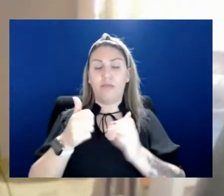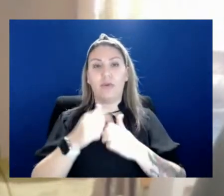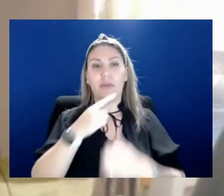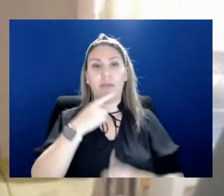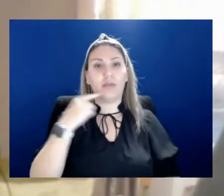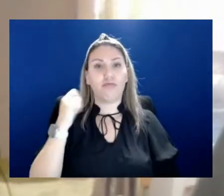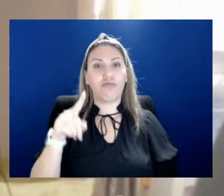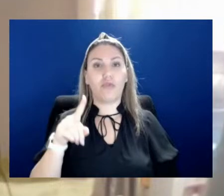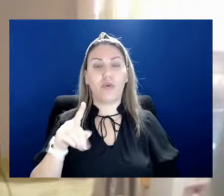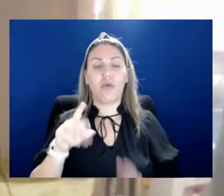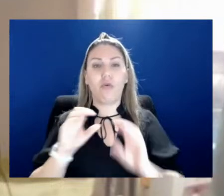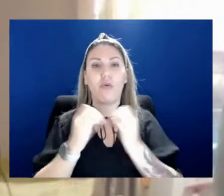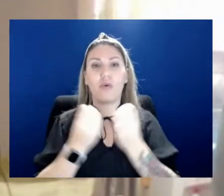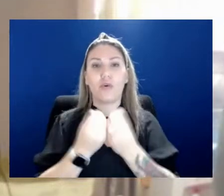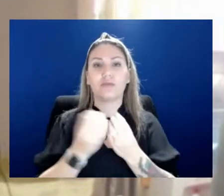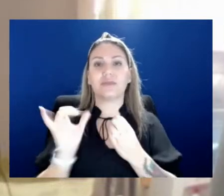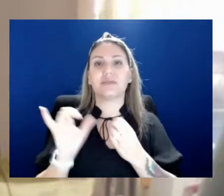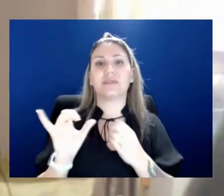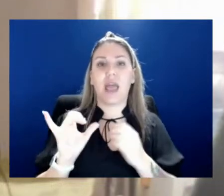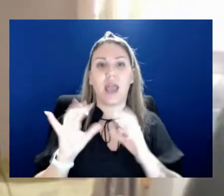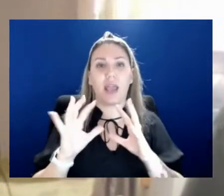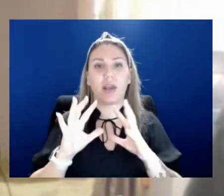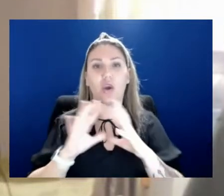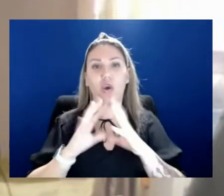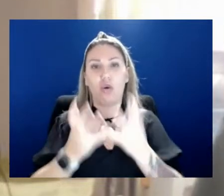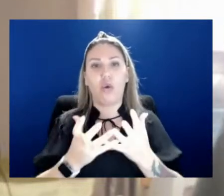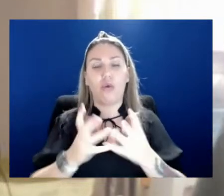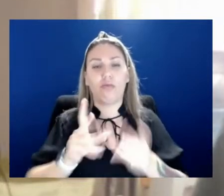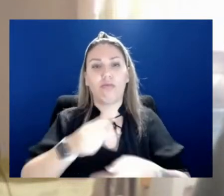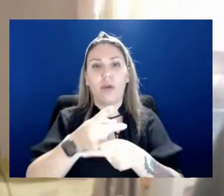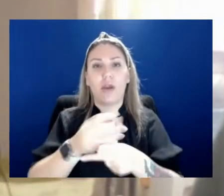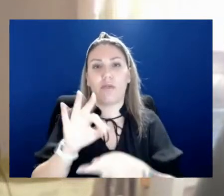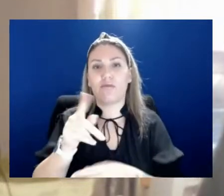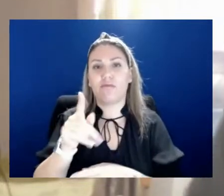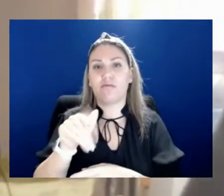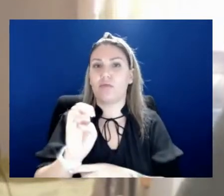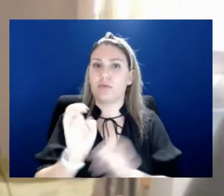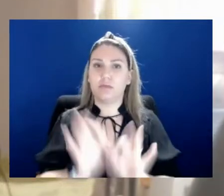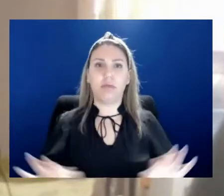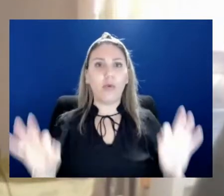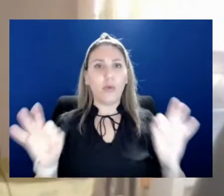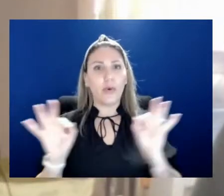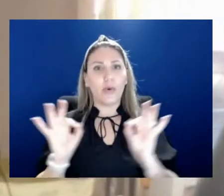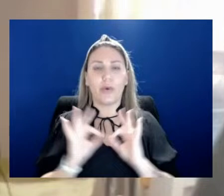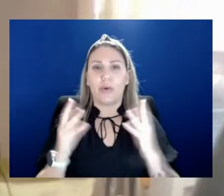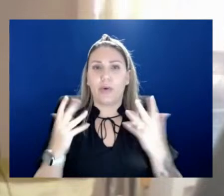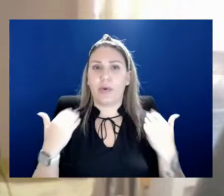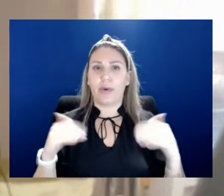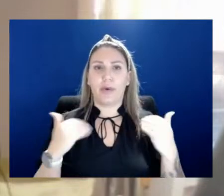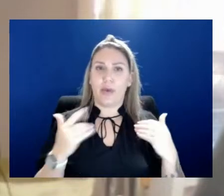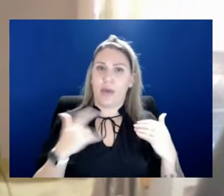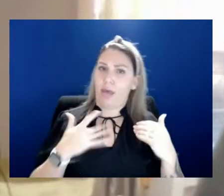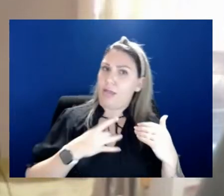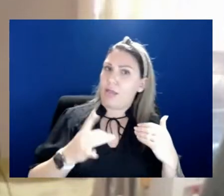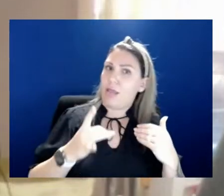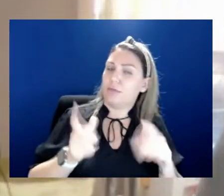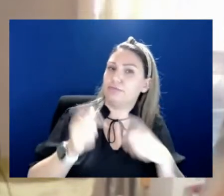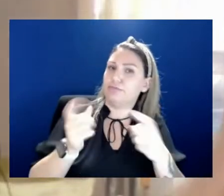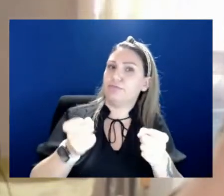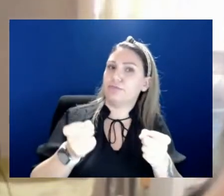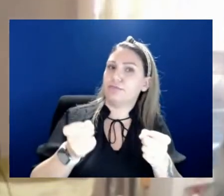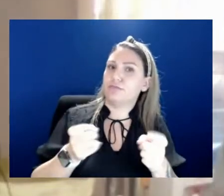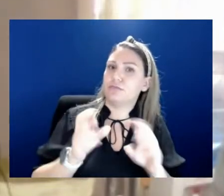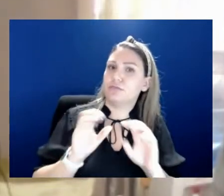Ukraine. I think organizations such as Global Care Force are instrumental. I like to give to organizations that put